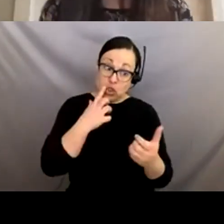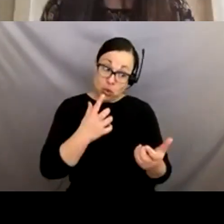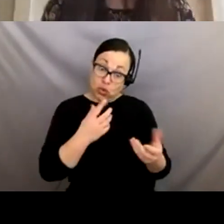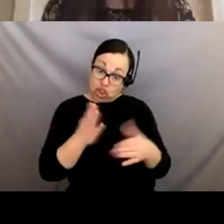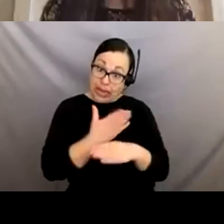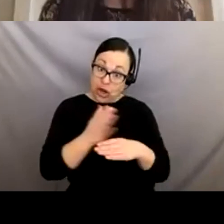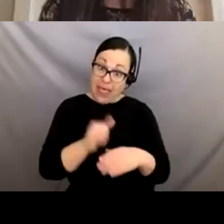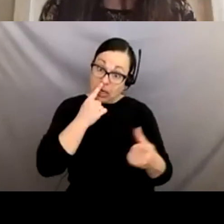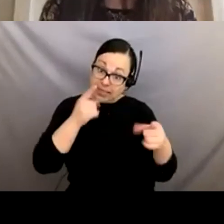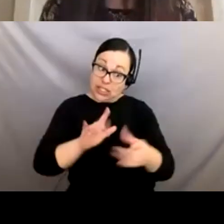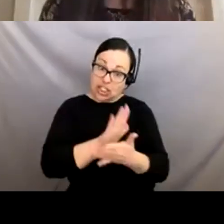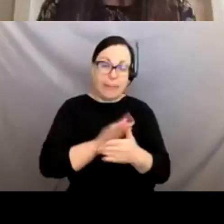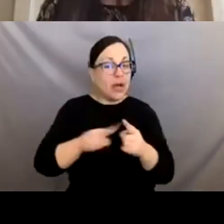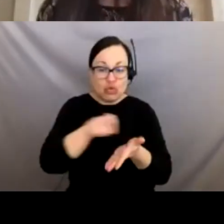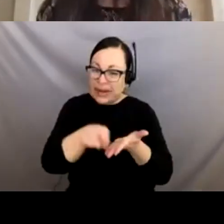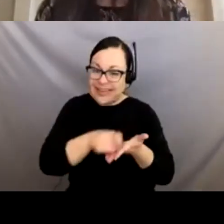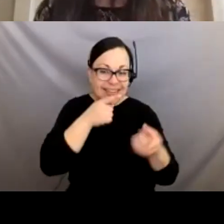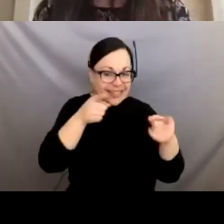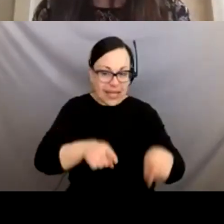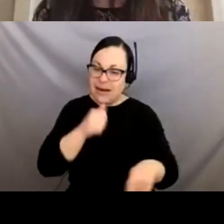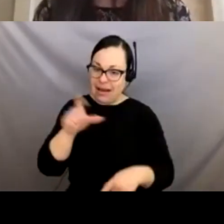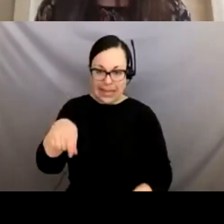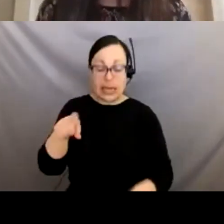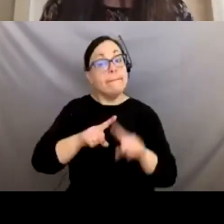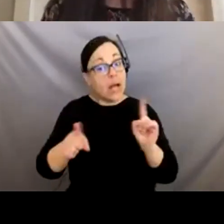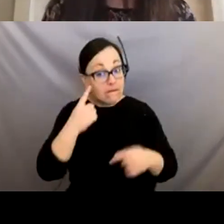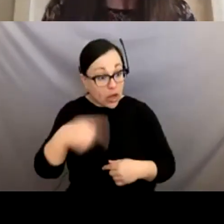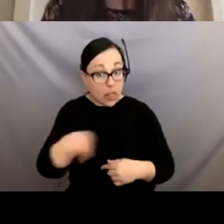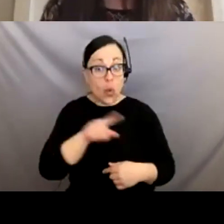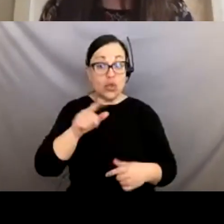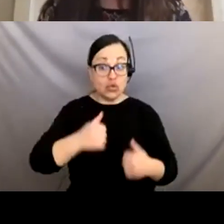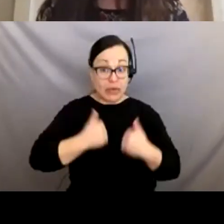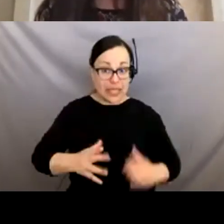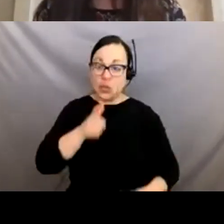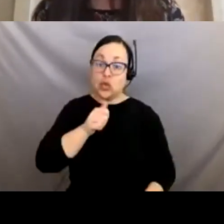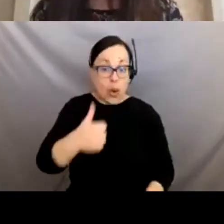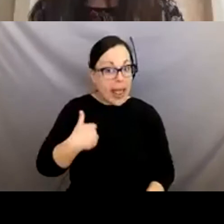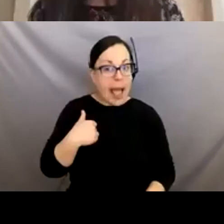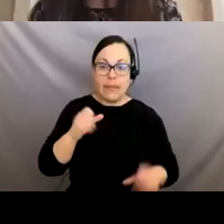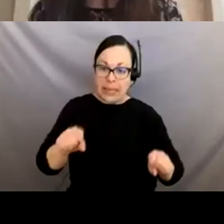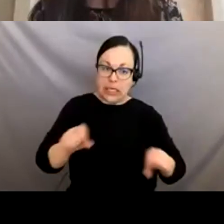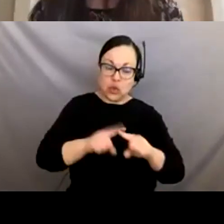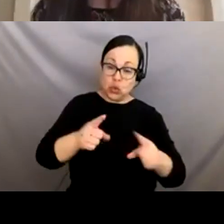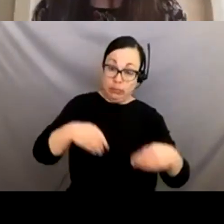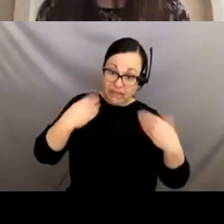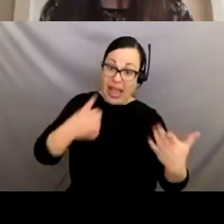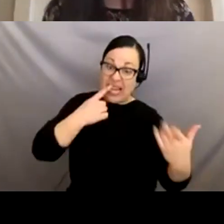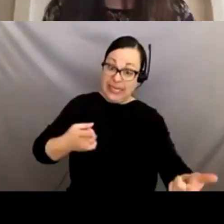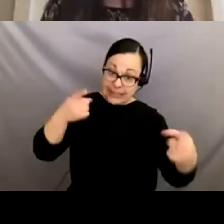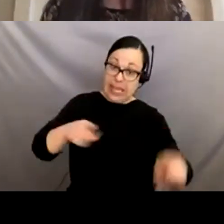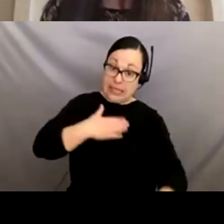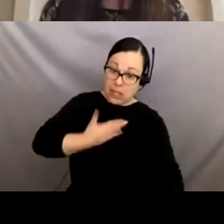not needed. But with our residents who do not have capacity to give consent, then we want to talk